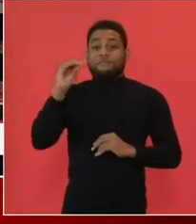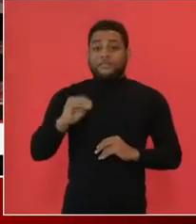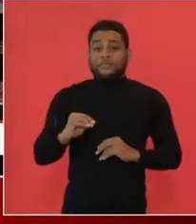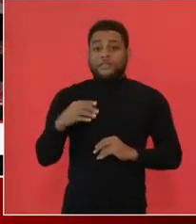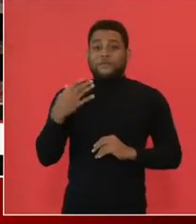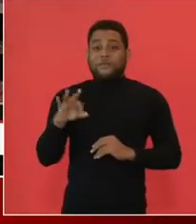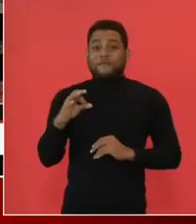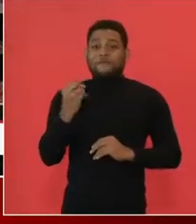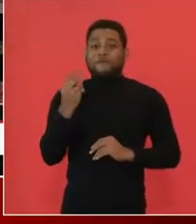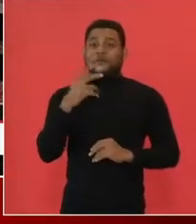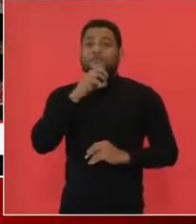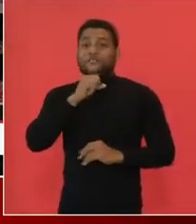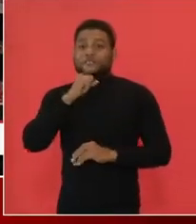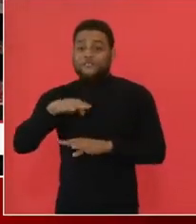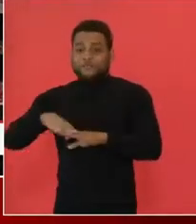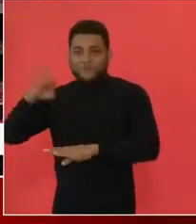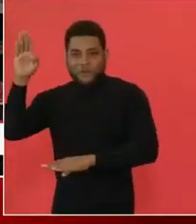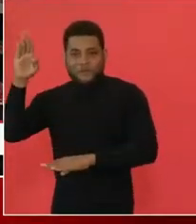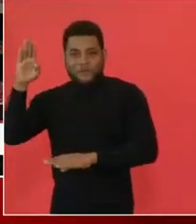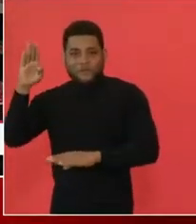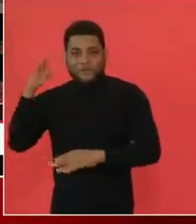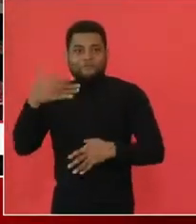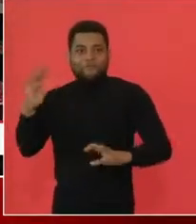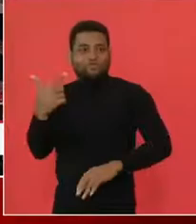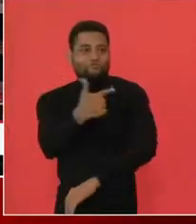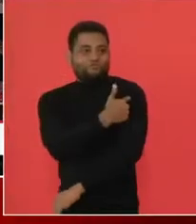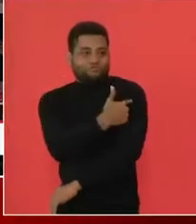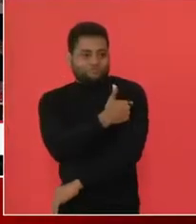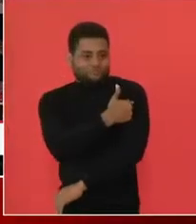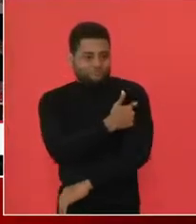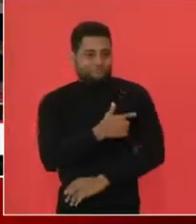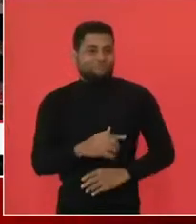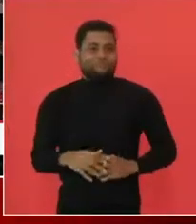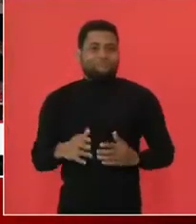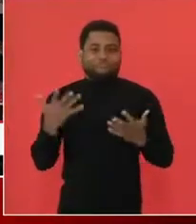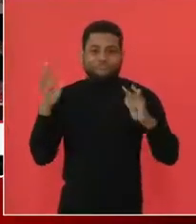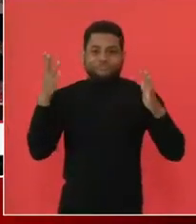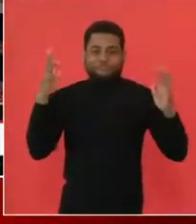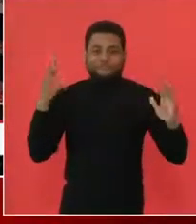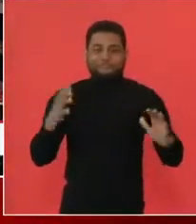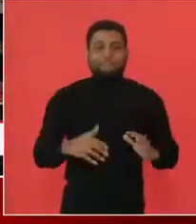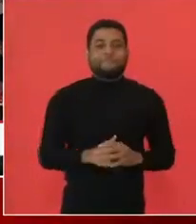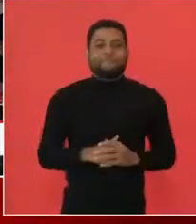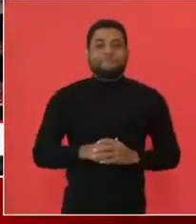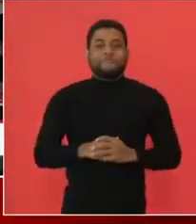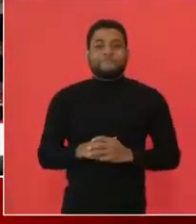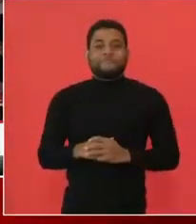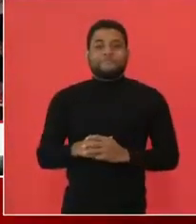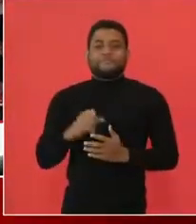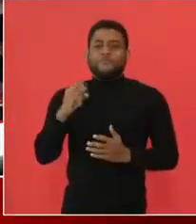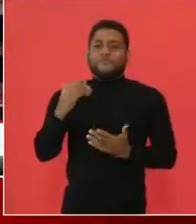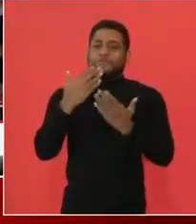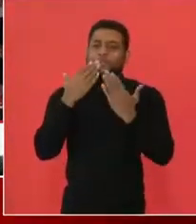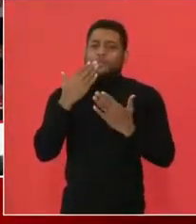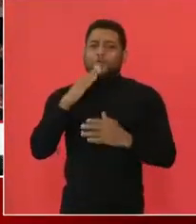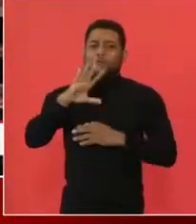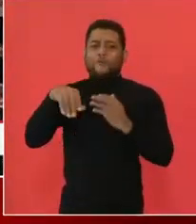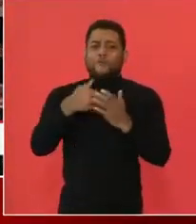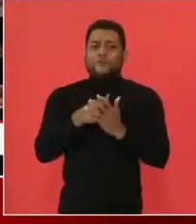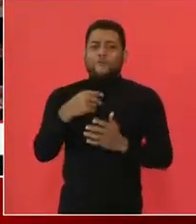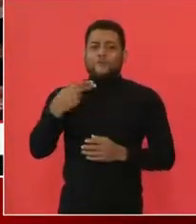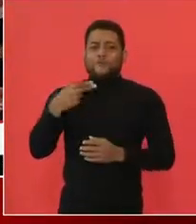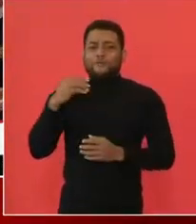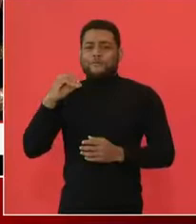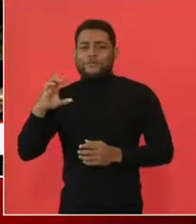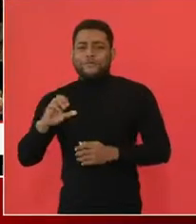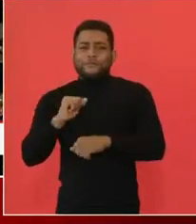and older vaccinated in D.C. You did it, D.C. So I want to thank all of our healthcare workers, our